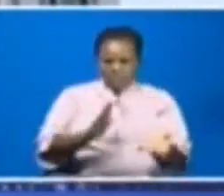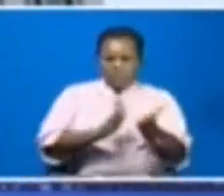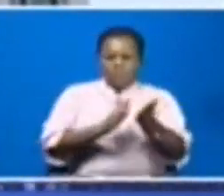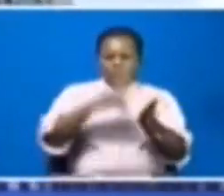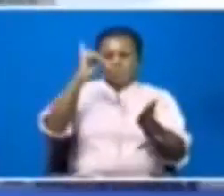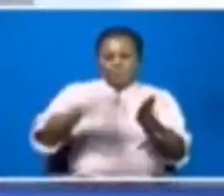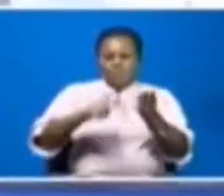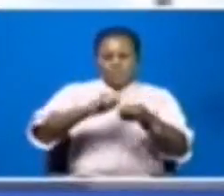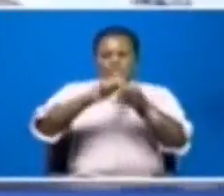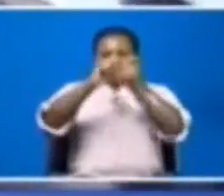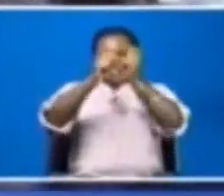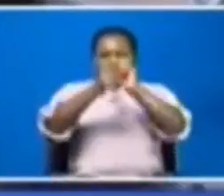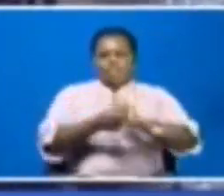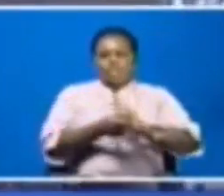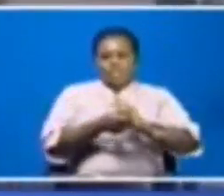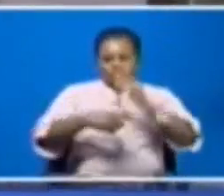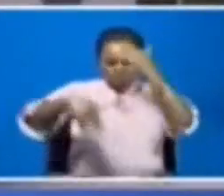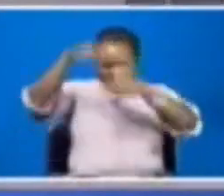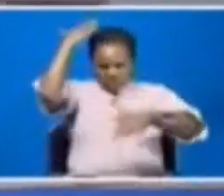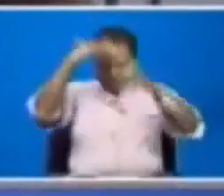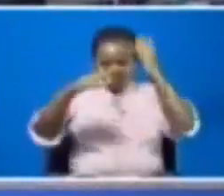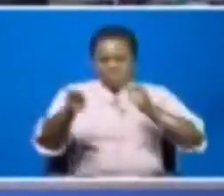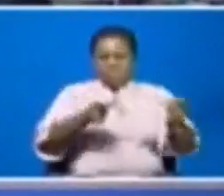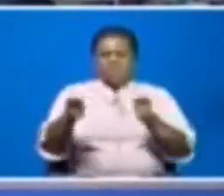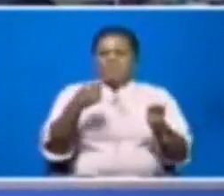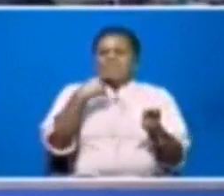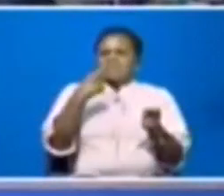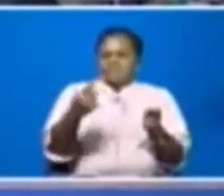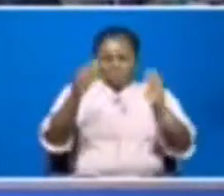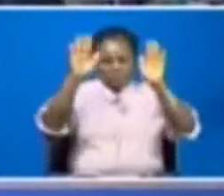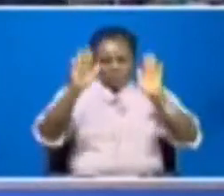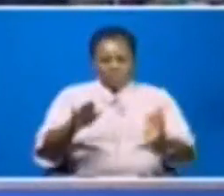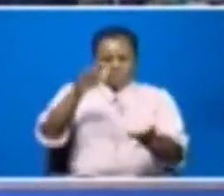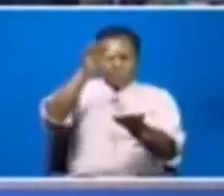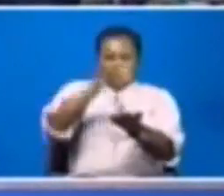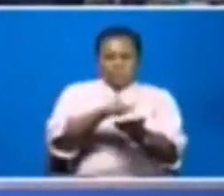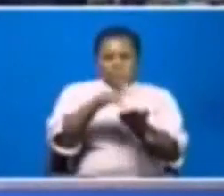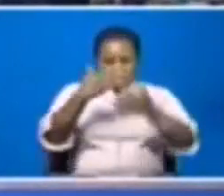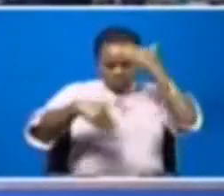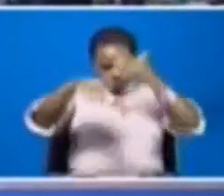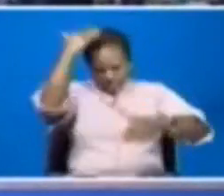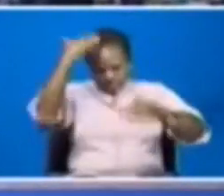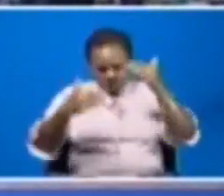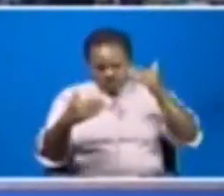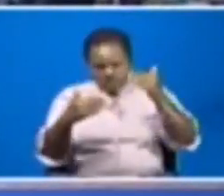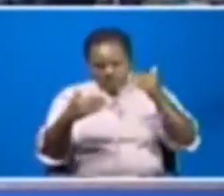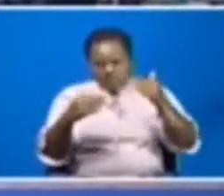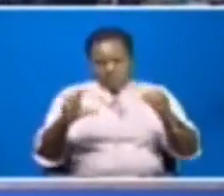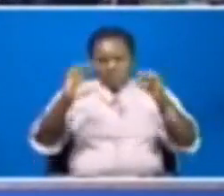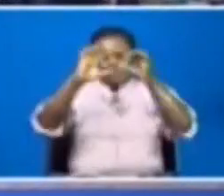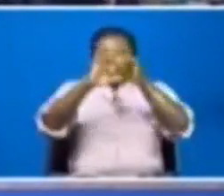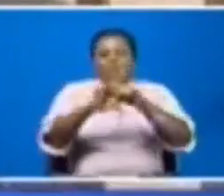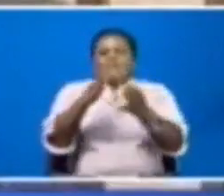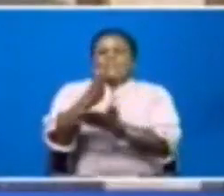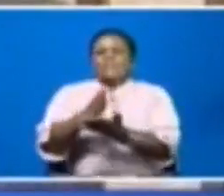anapendekeza mabadiliko katika usimamizi wa elimu ya vyuo vikuu nchini. Anasema ipo haja ya kupunguza idadi ya vyuo vikuu kwa kuunganisha